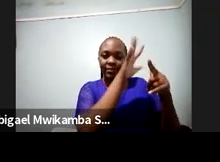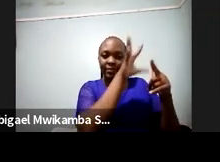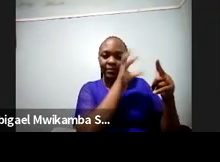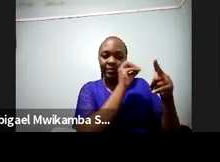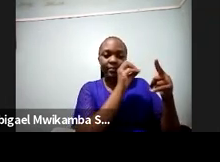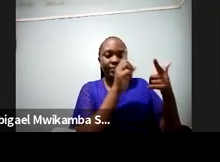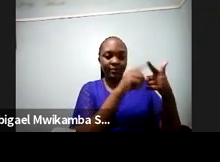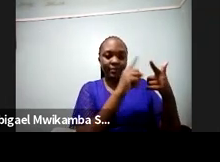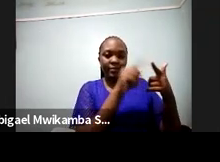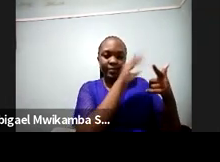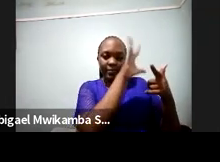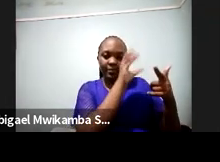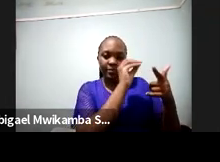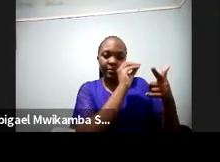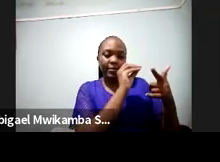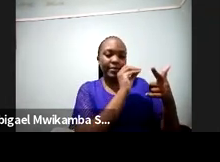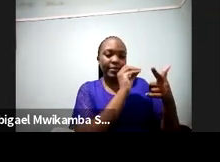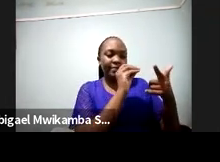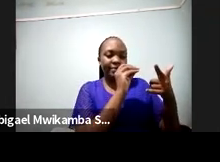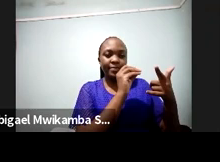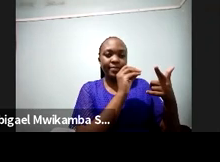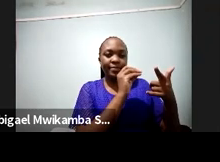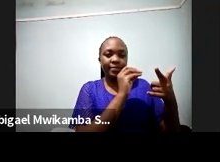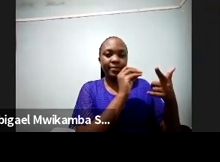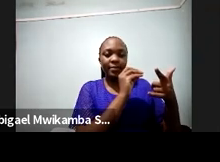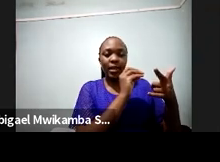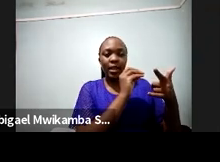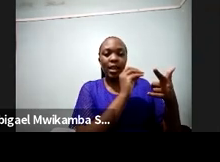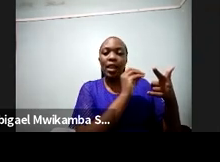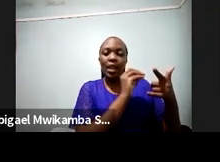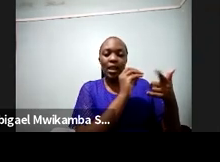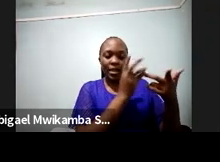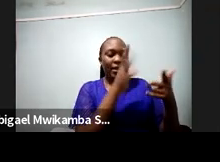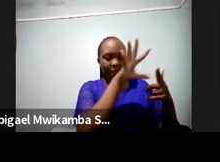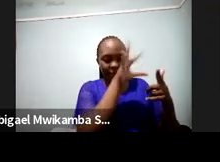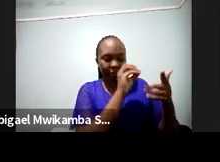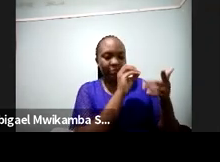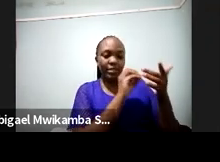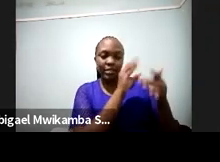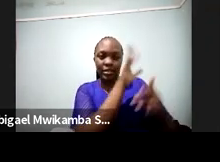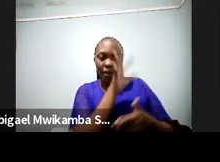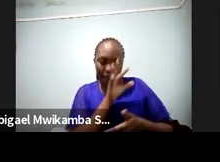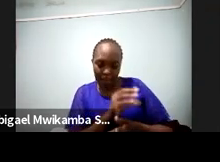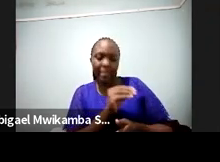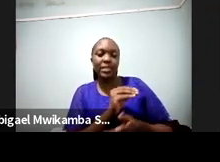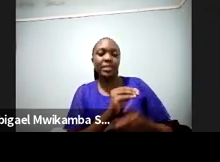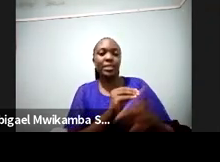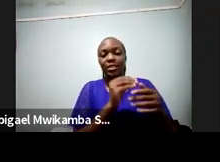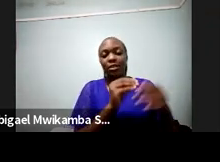50% of your take-home pay, meaning 50% of your salary or your net income, because the government